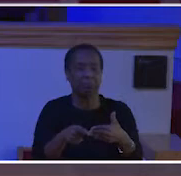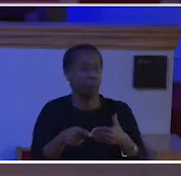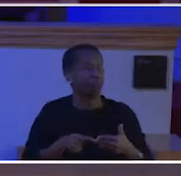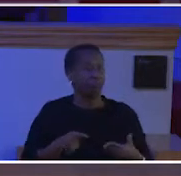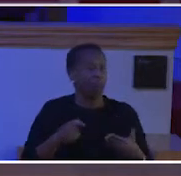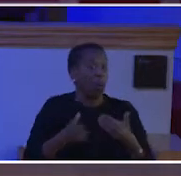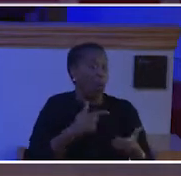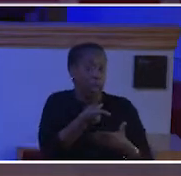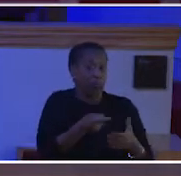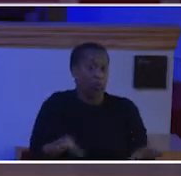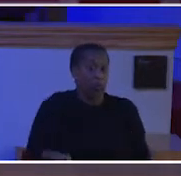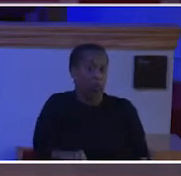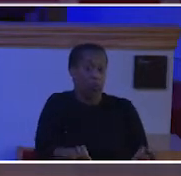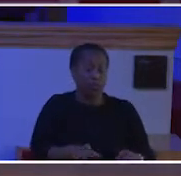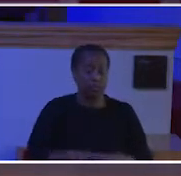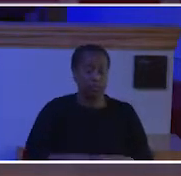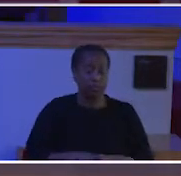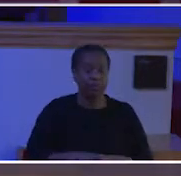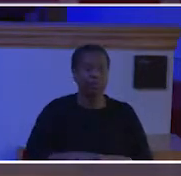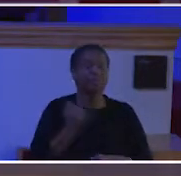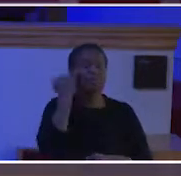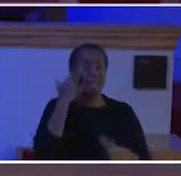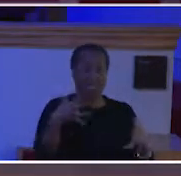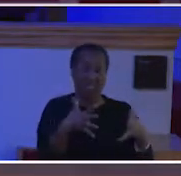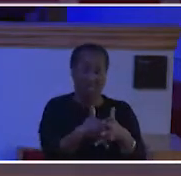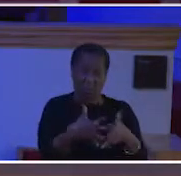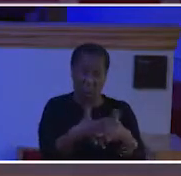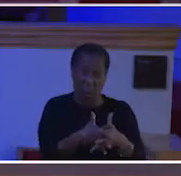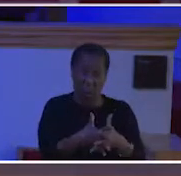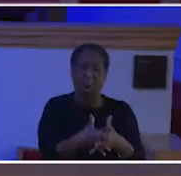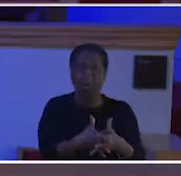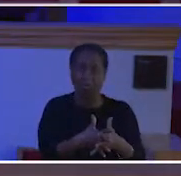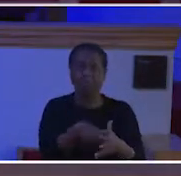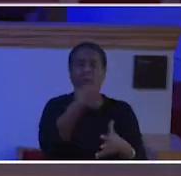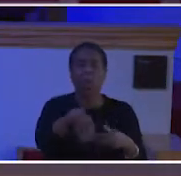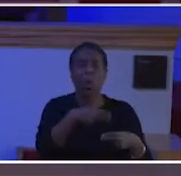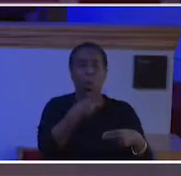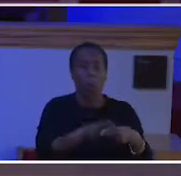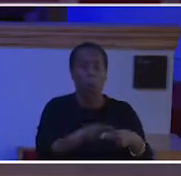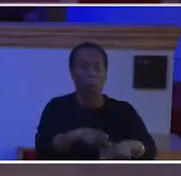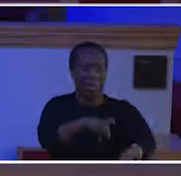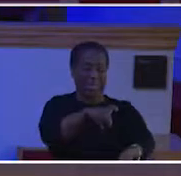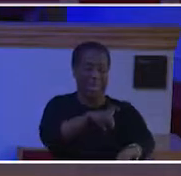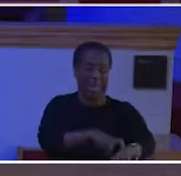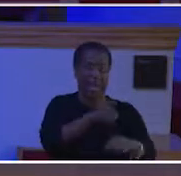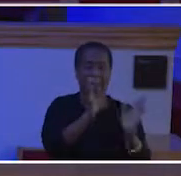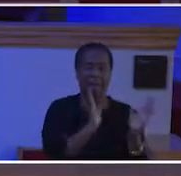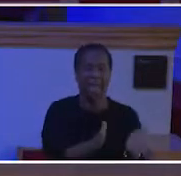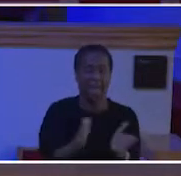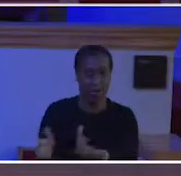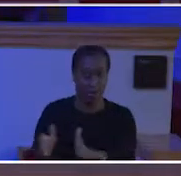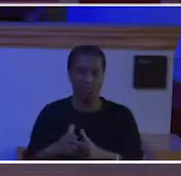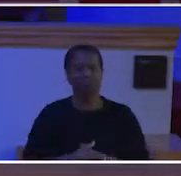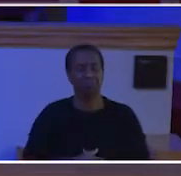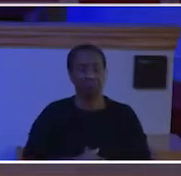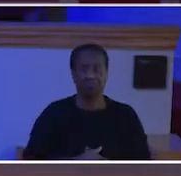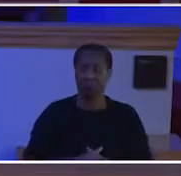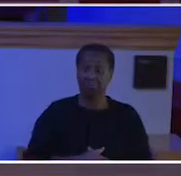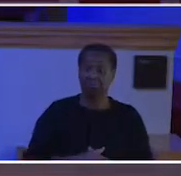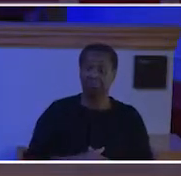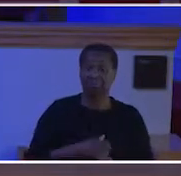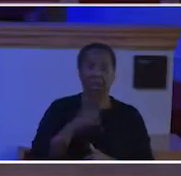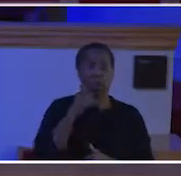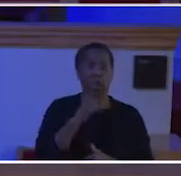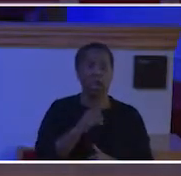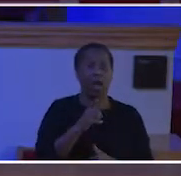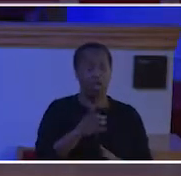enterprise. In football, there is what's called a timing pattern, where the receiver has to